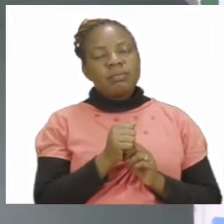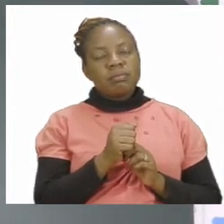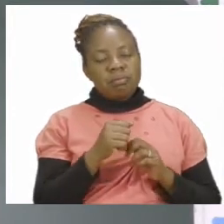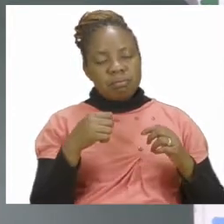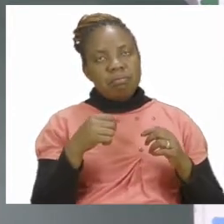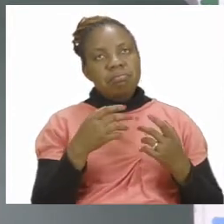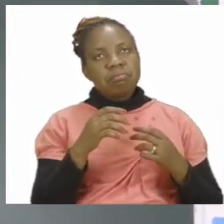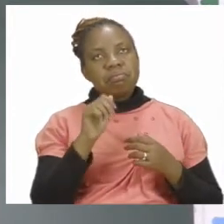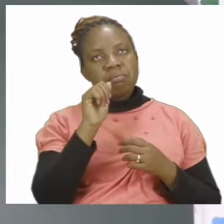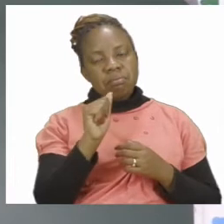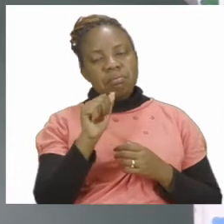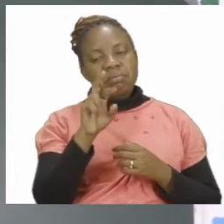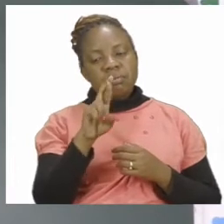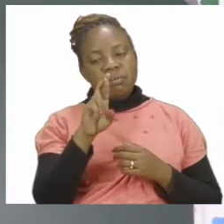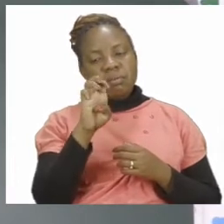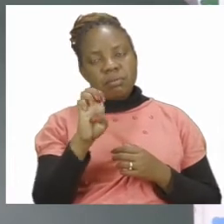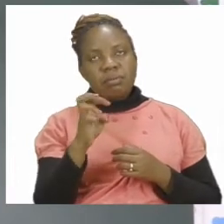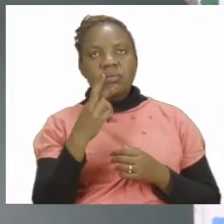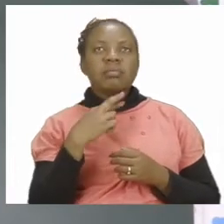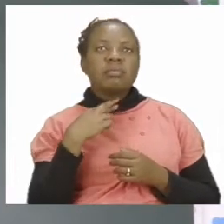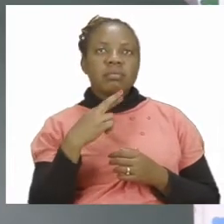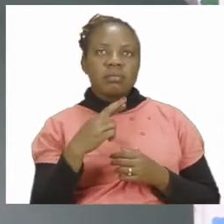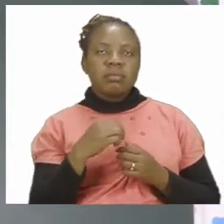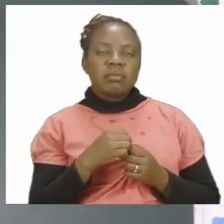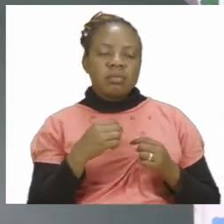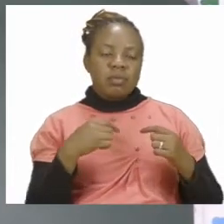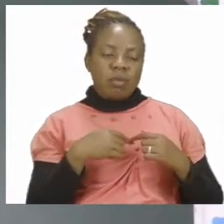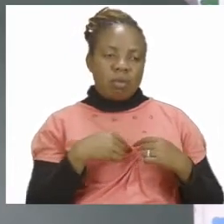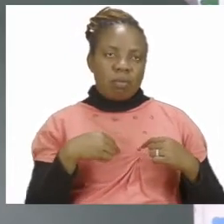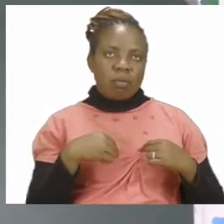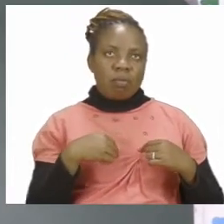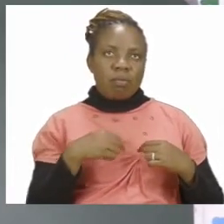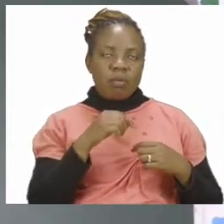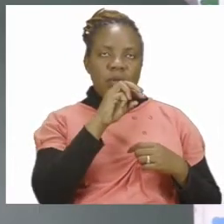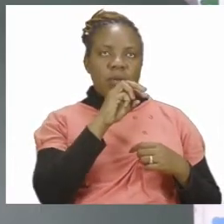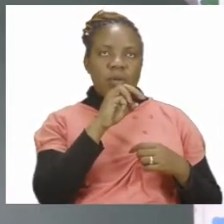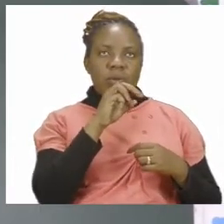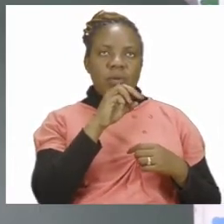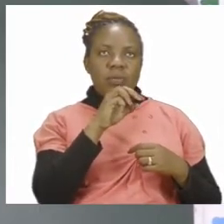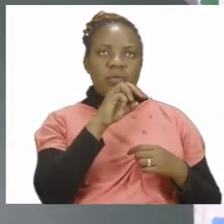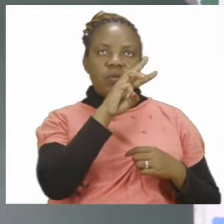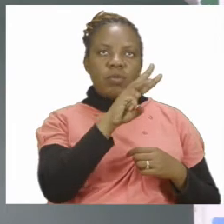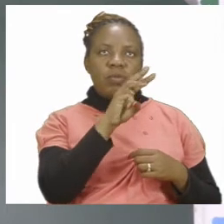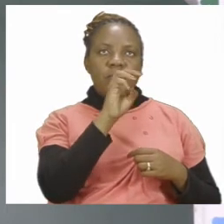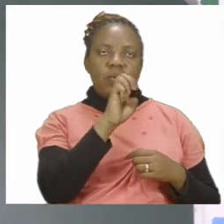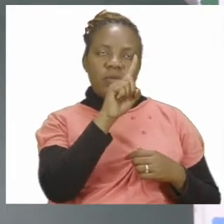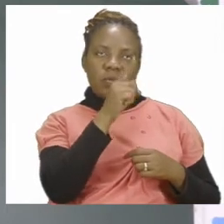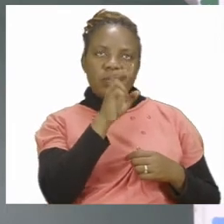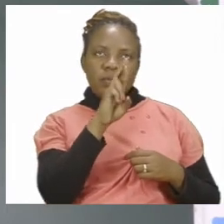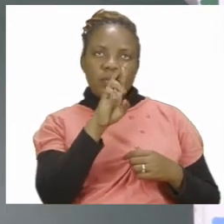are. So where is we are?